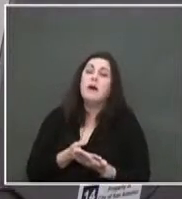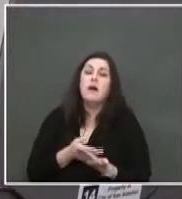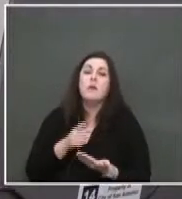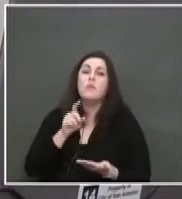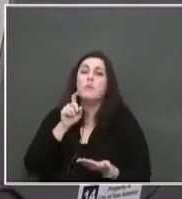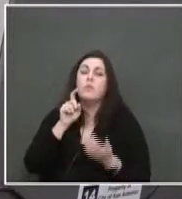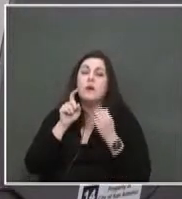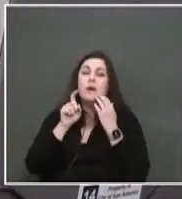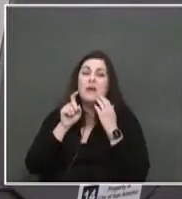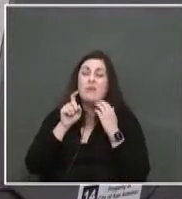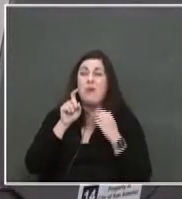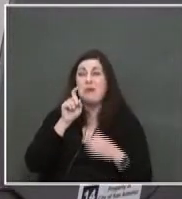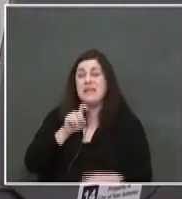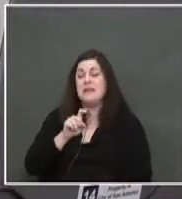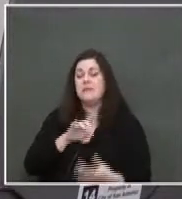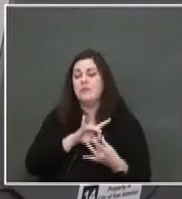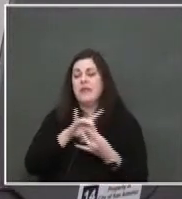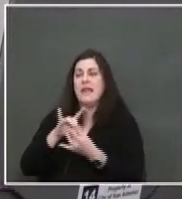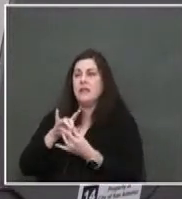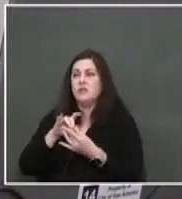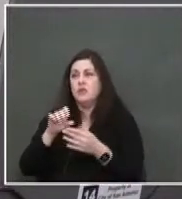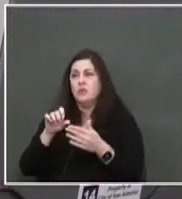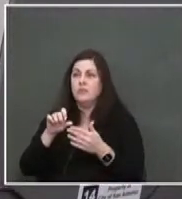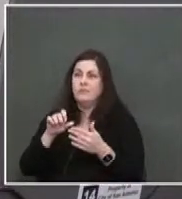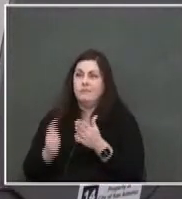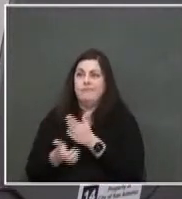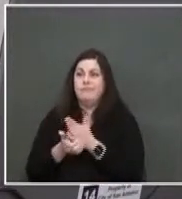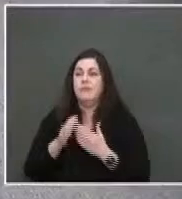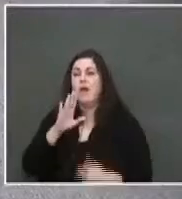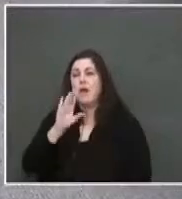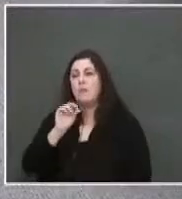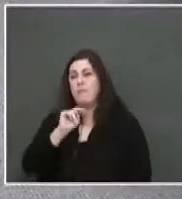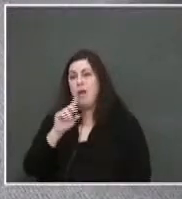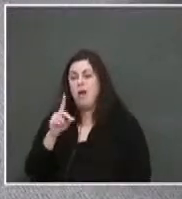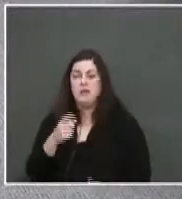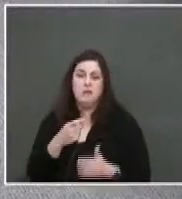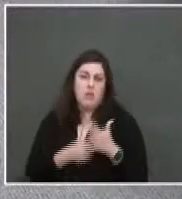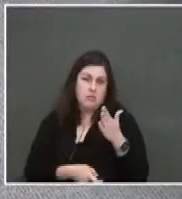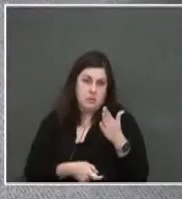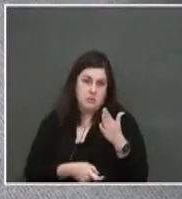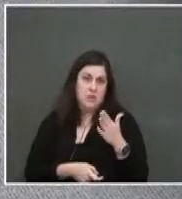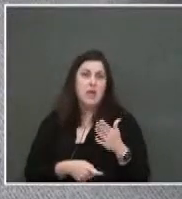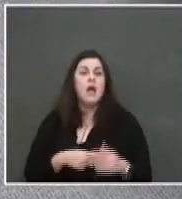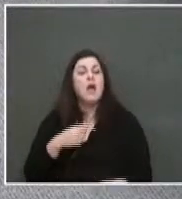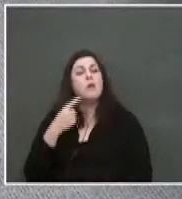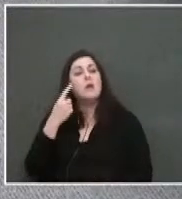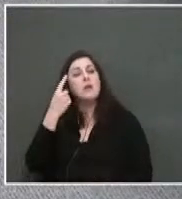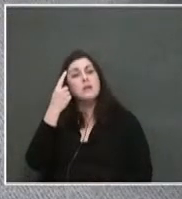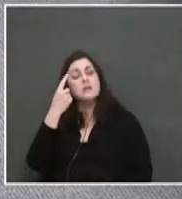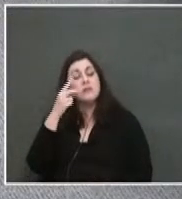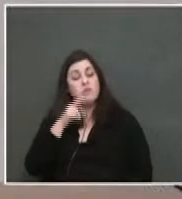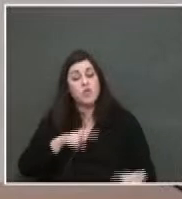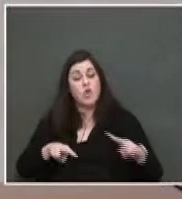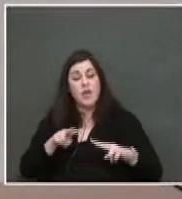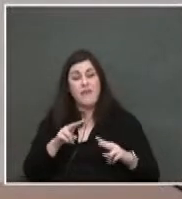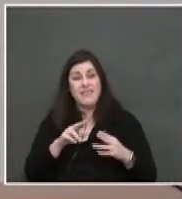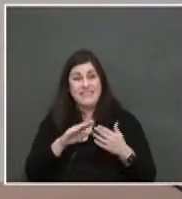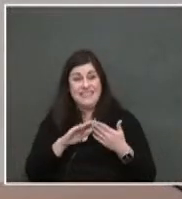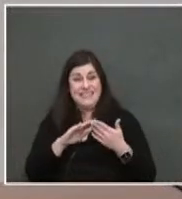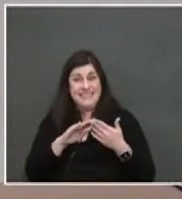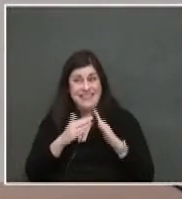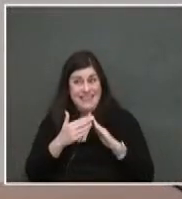need to be a bond project because it's expensive. I think we can also look at other city-owned properties or our partners like